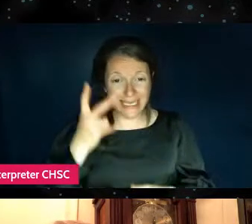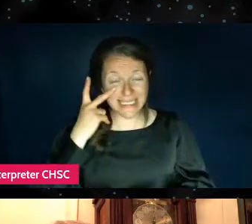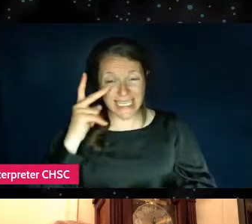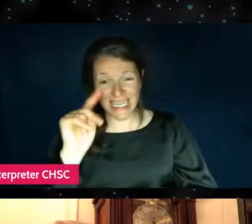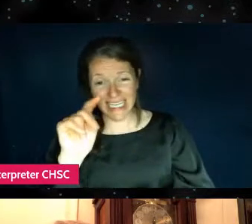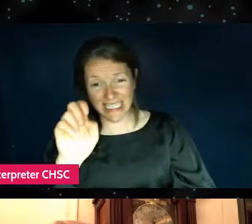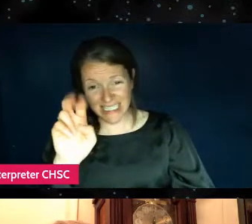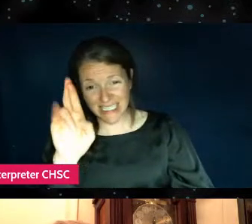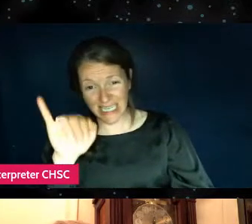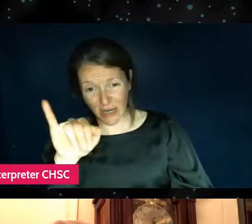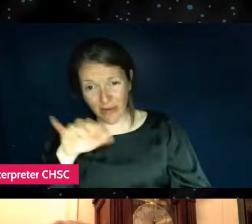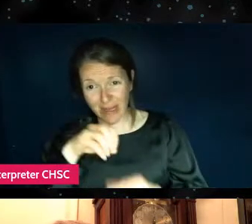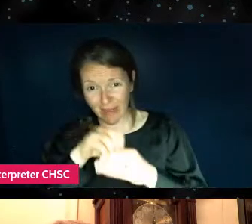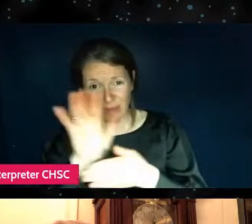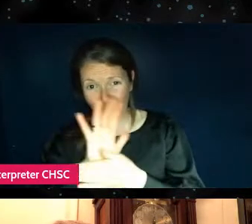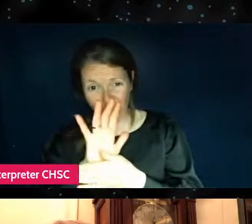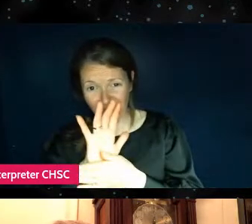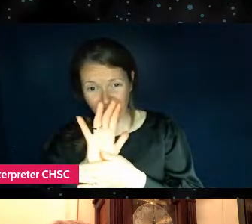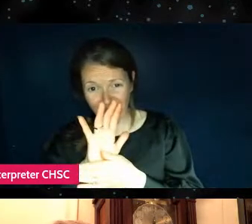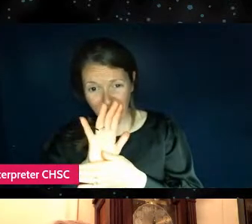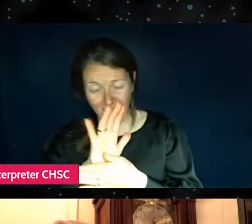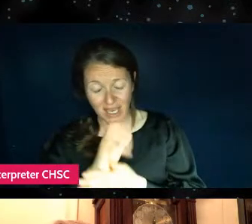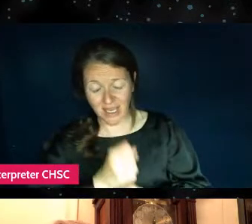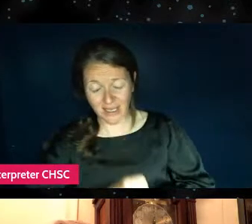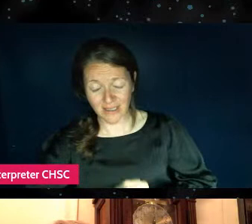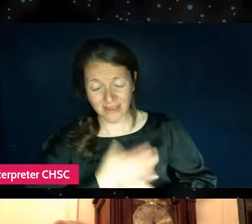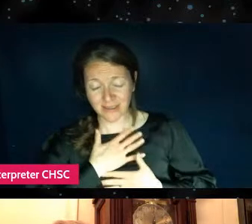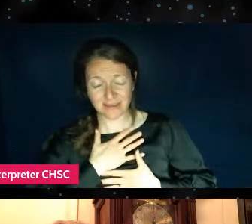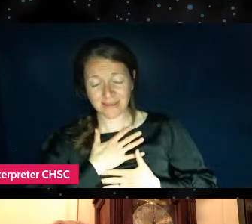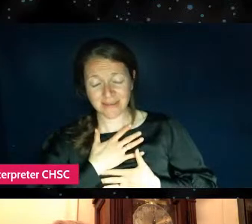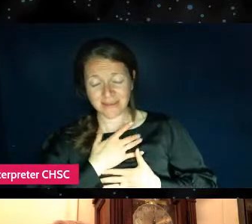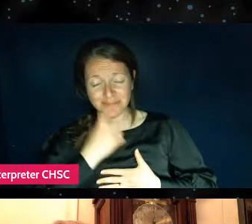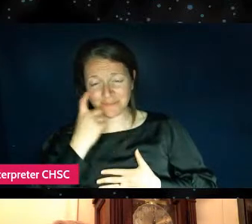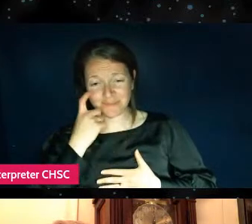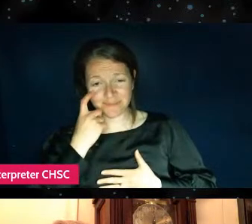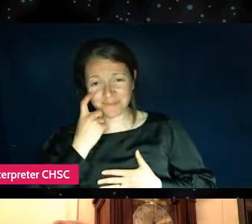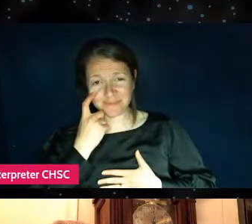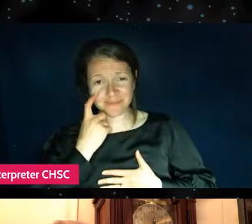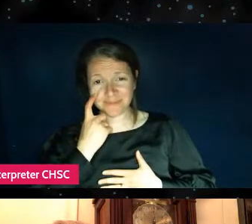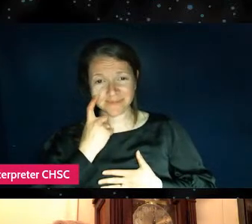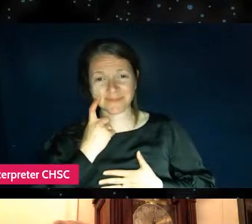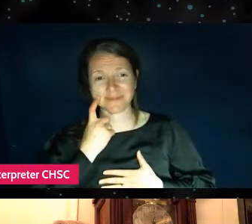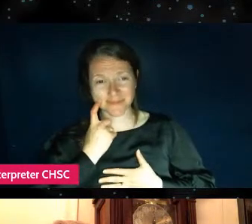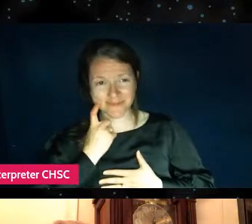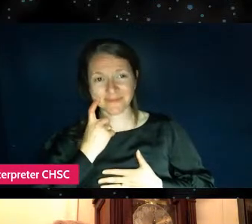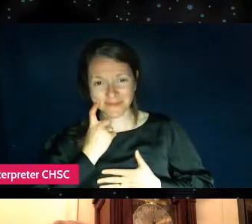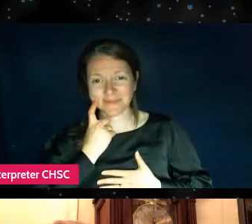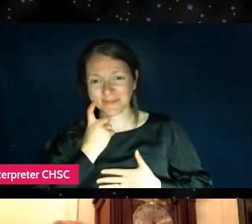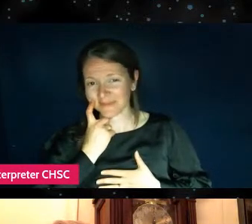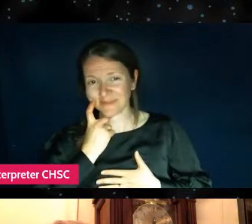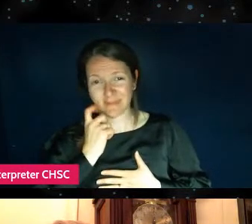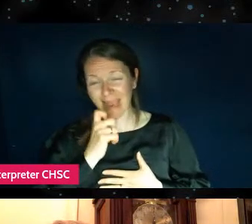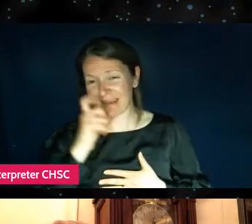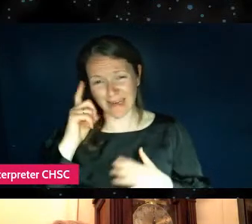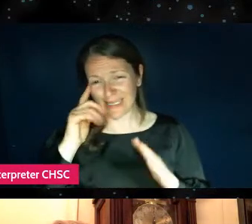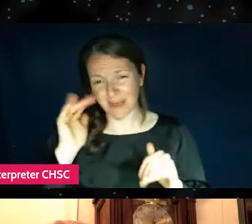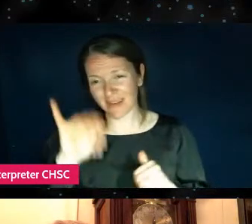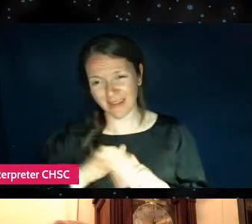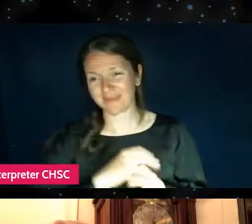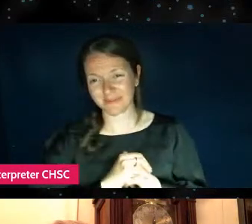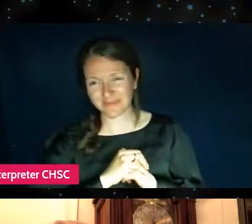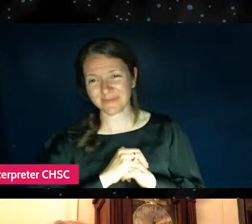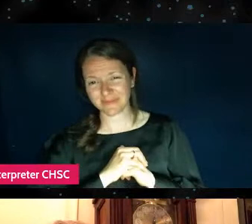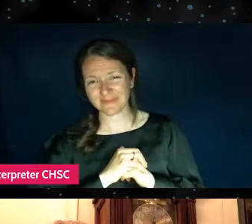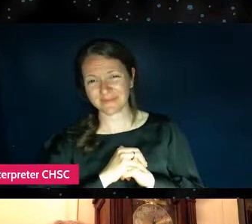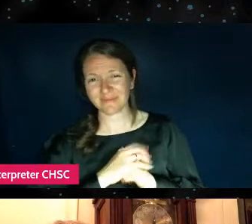you, moved me to tears, very much so. Like, I wasn't expecting that, and it